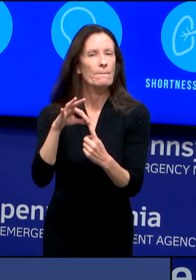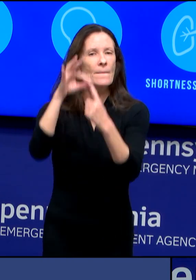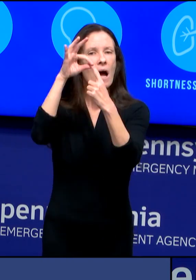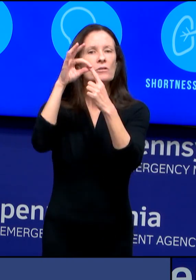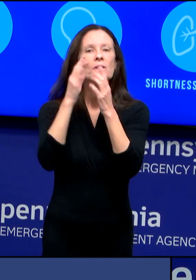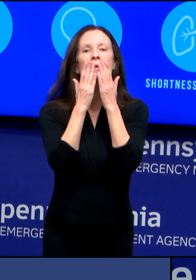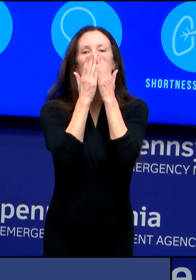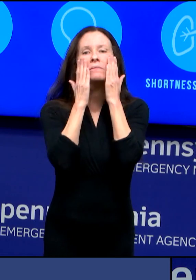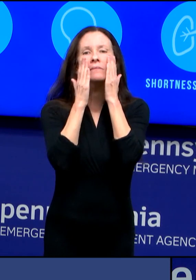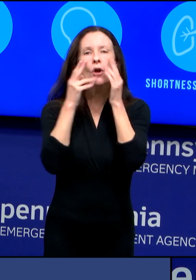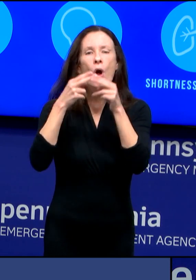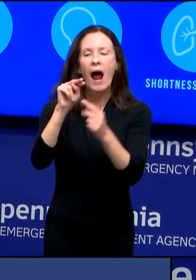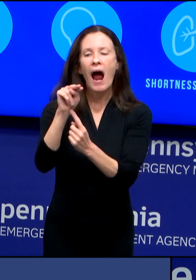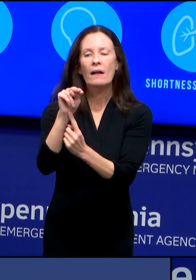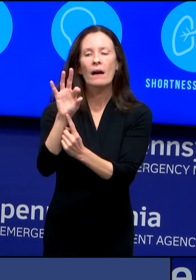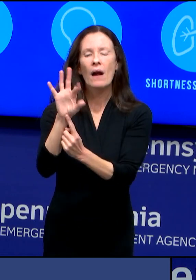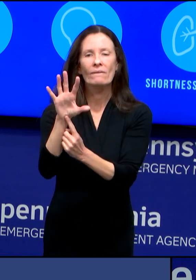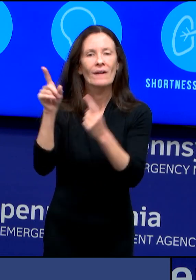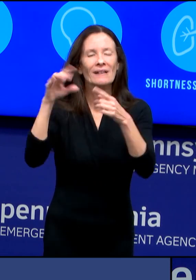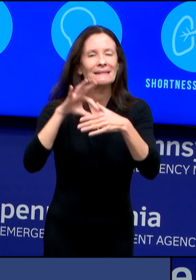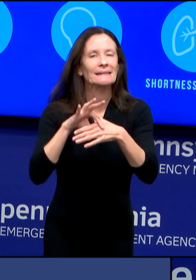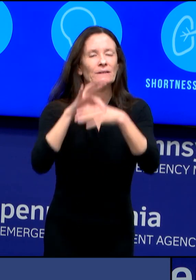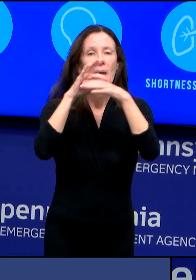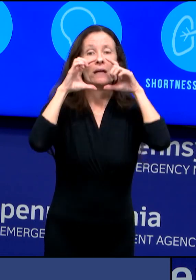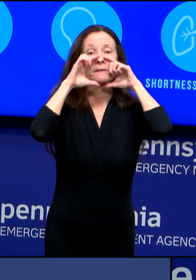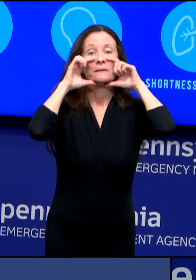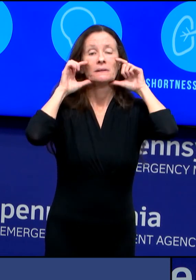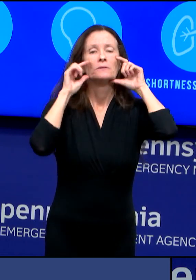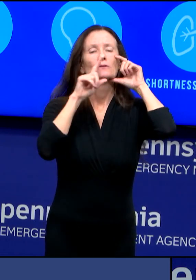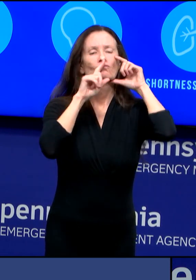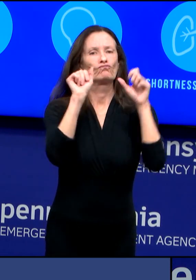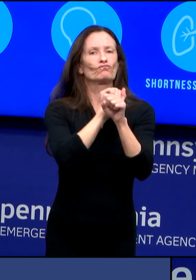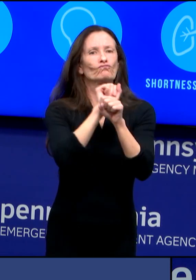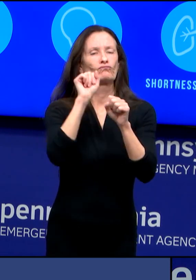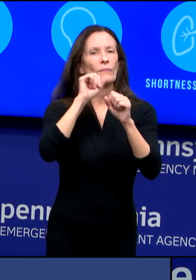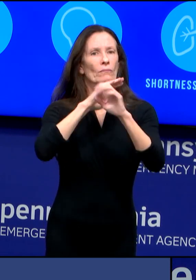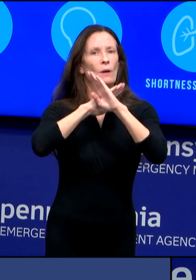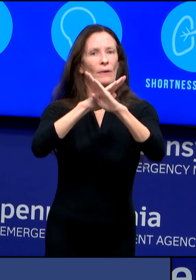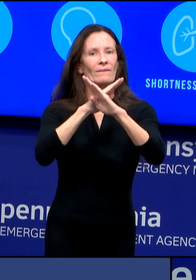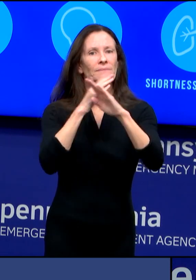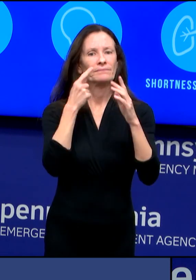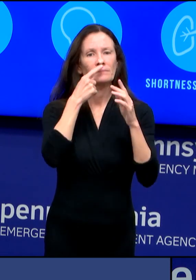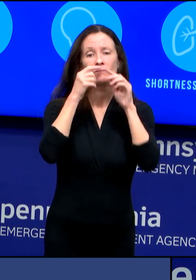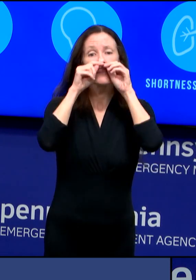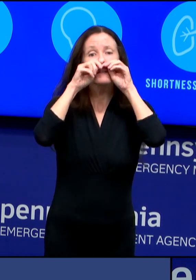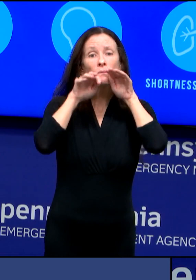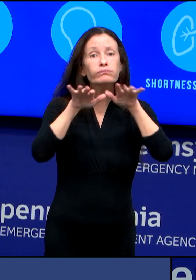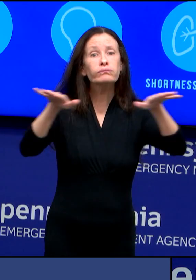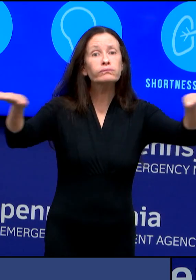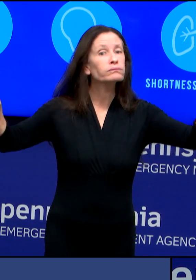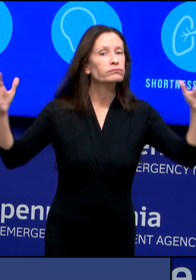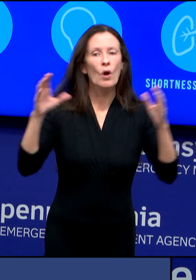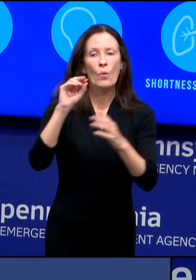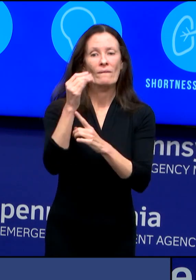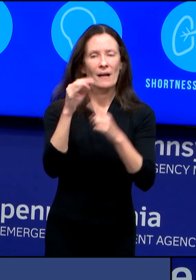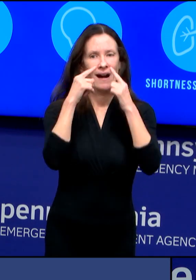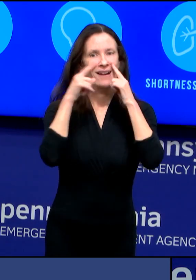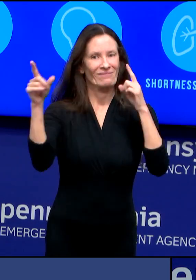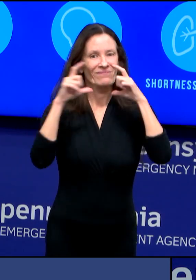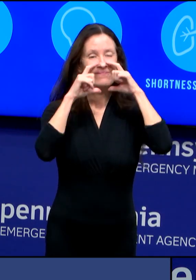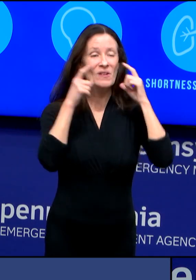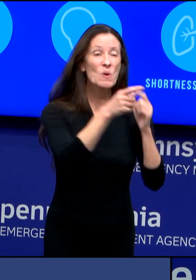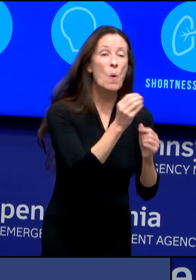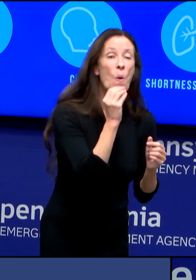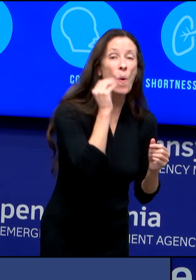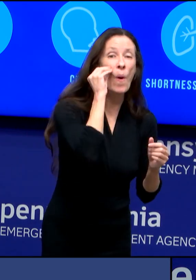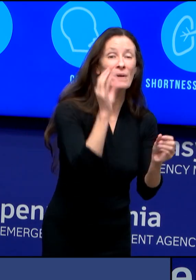really designed to prevent the spread of respiratory illnesses such as COVID-19. We have